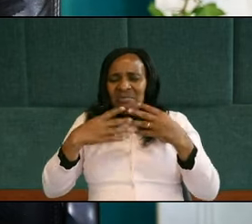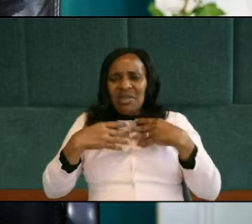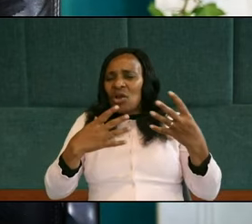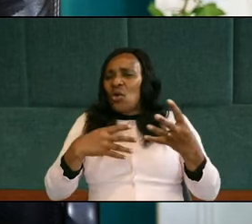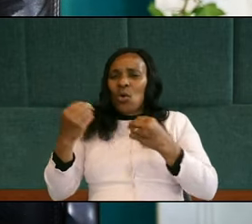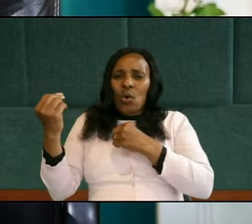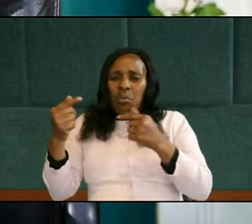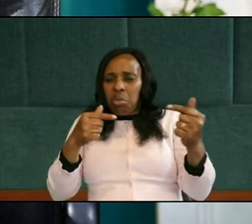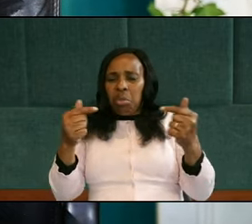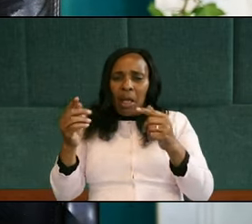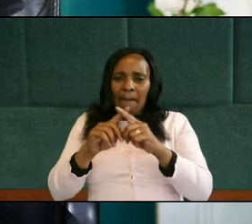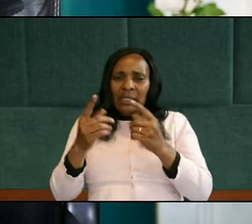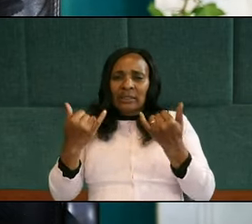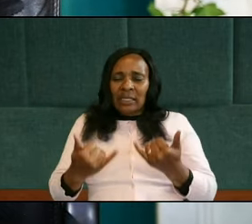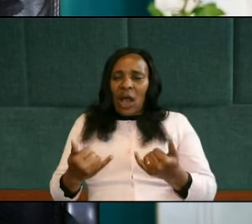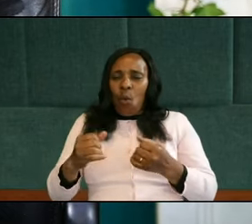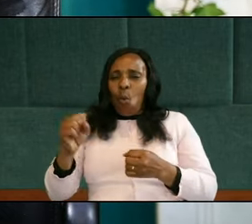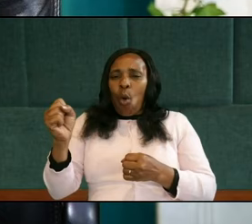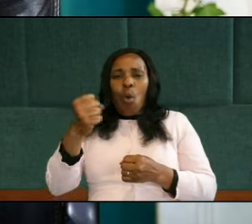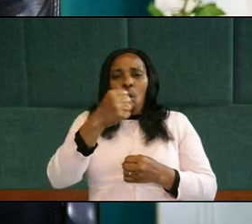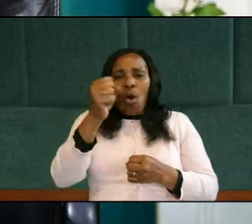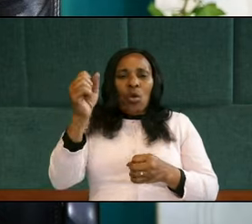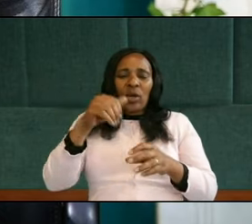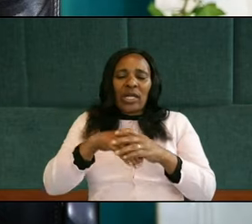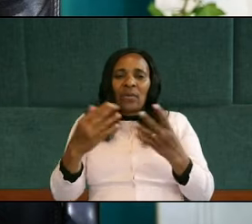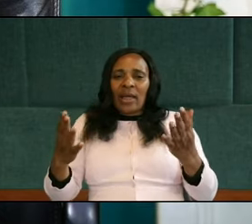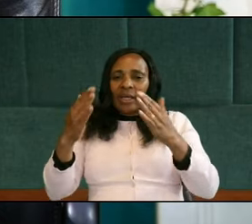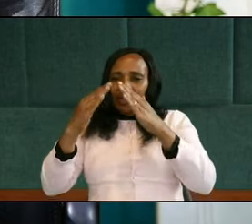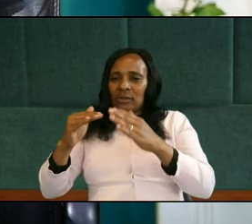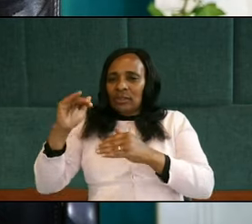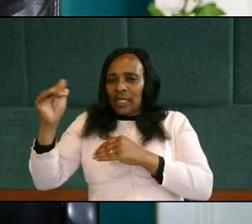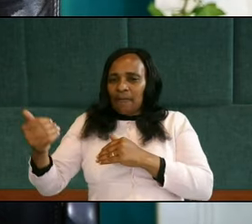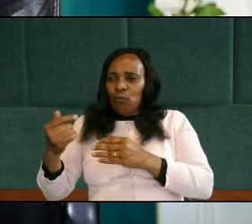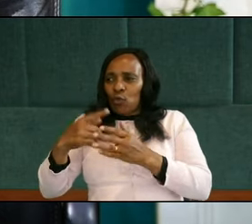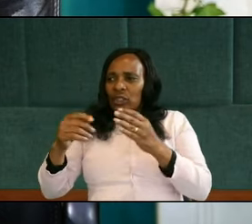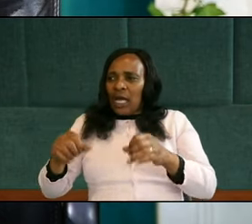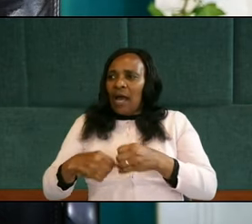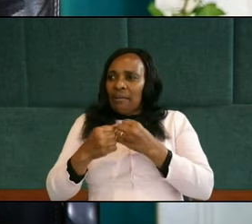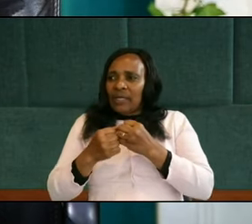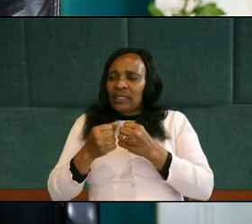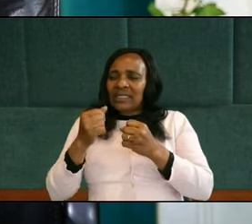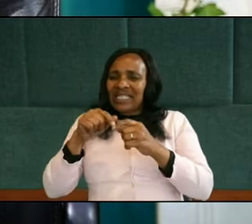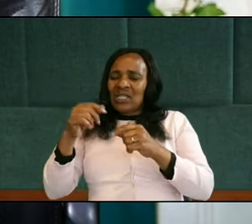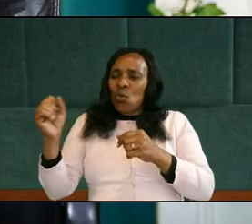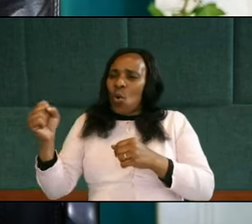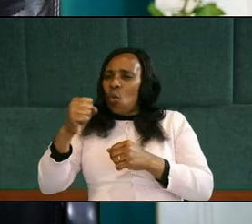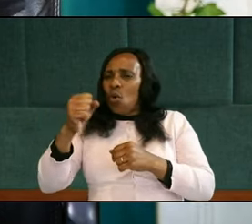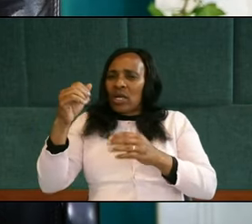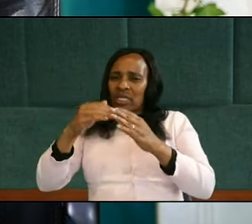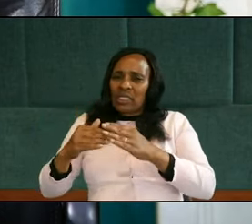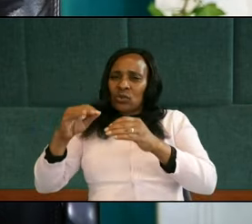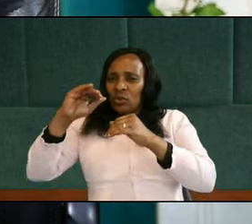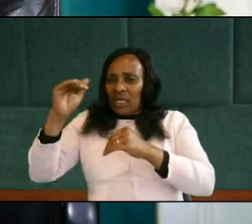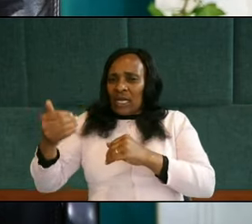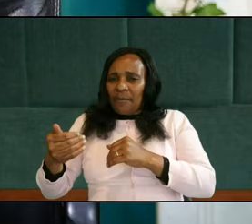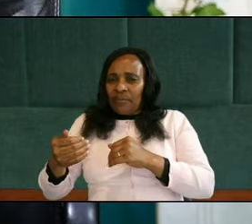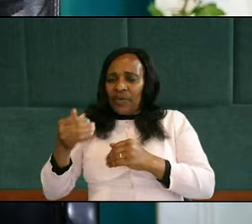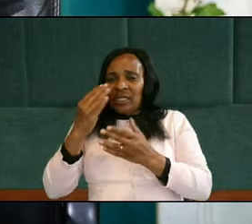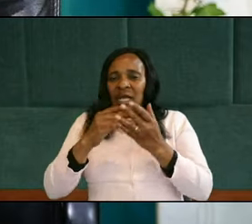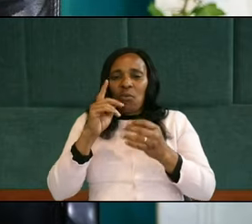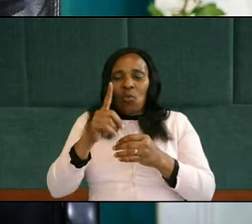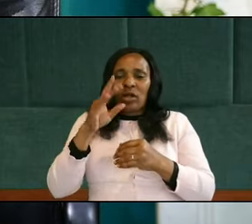to battle, I'm going to tarry in Jerusalem. And then now it goes, what happened when he tarried in Jerusalem? Maybe someone can just take us